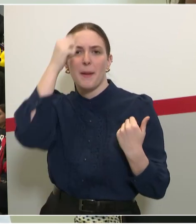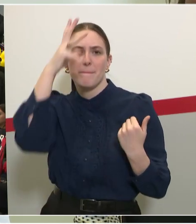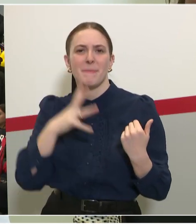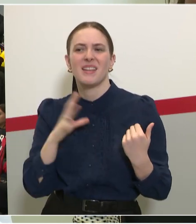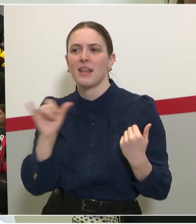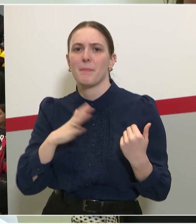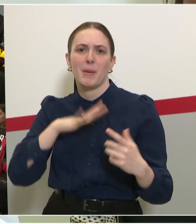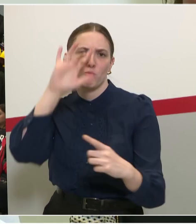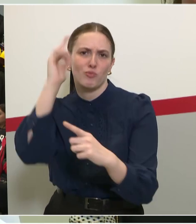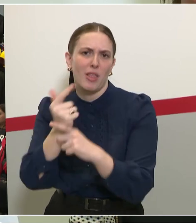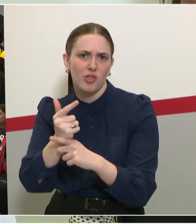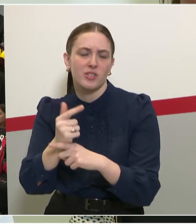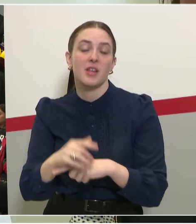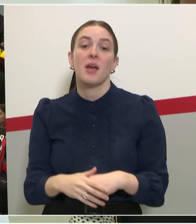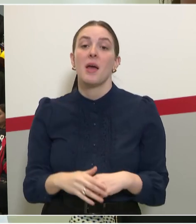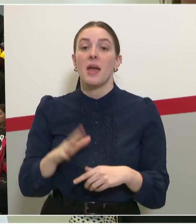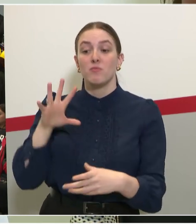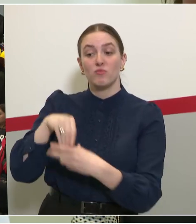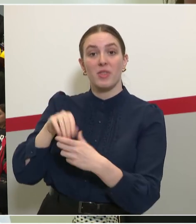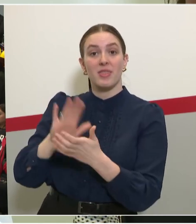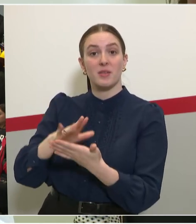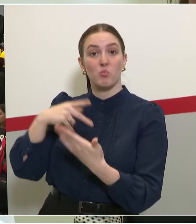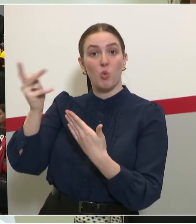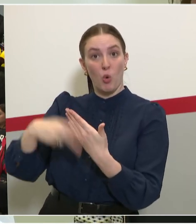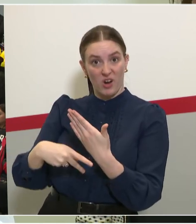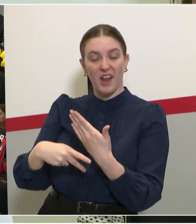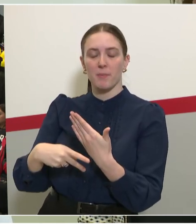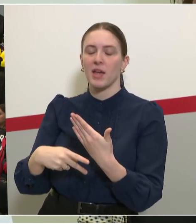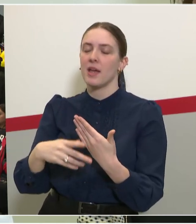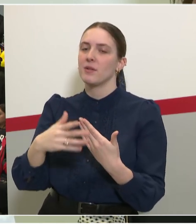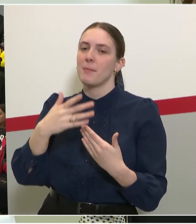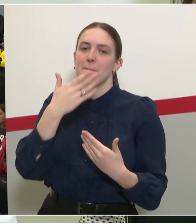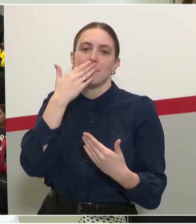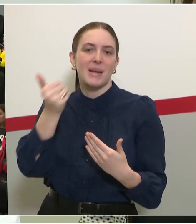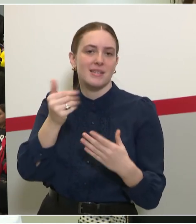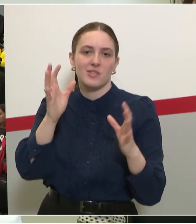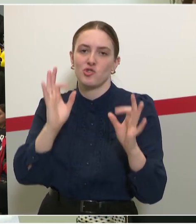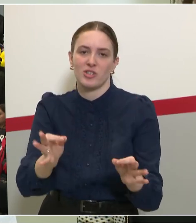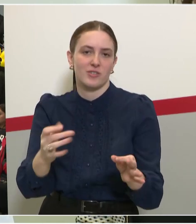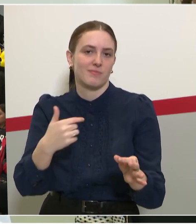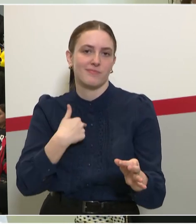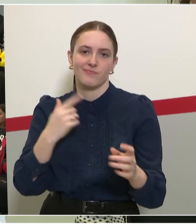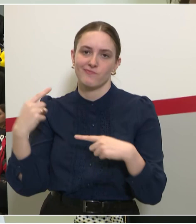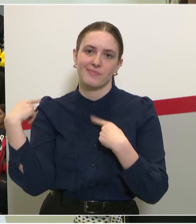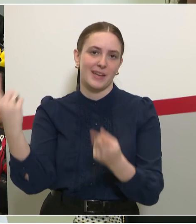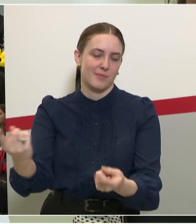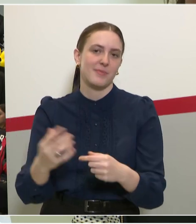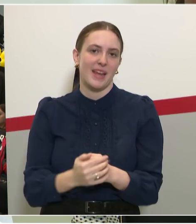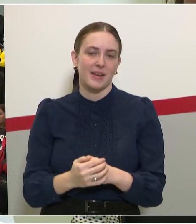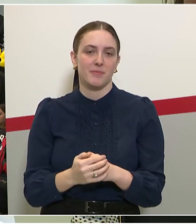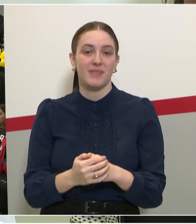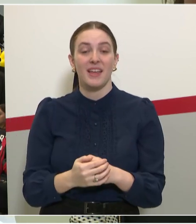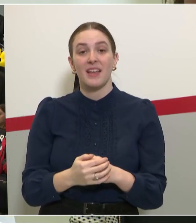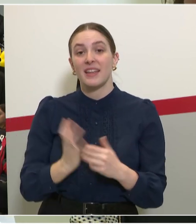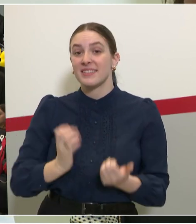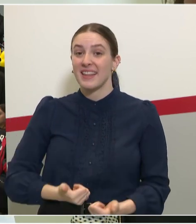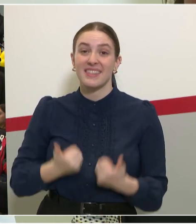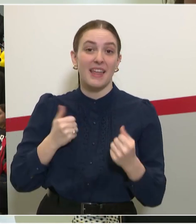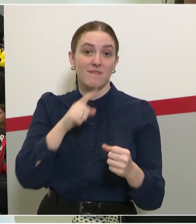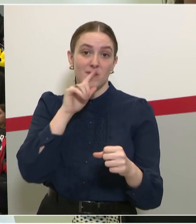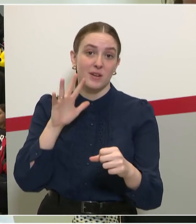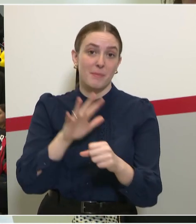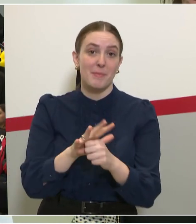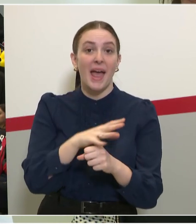best decisions you will ever make, and it's certainly one of the best decisions I've ever made. It's a lifelong commitment as well as a